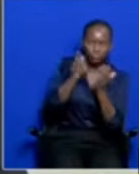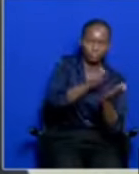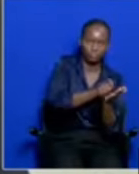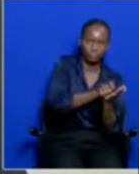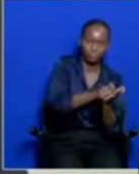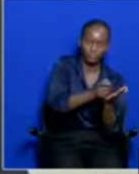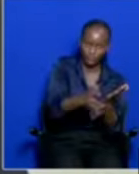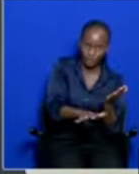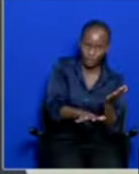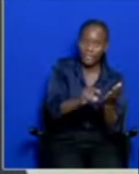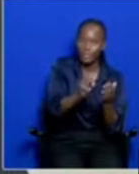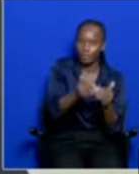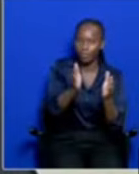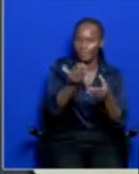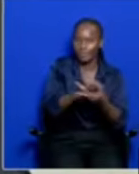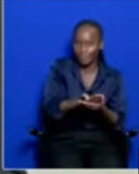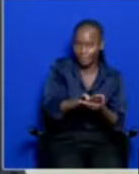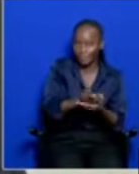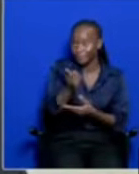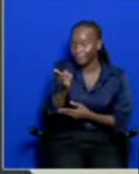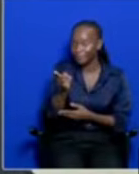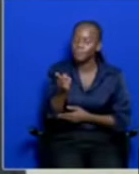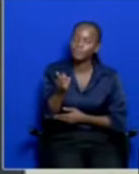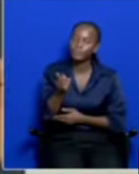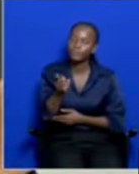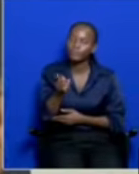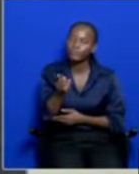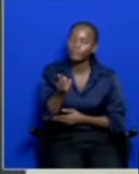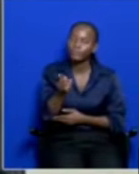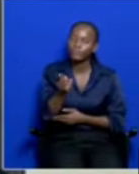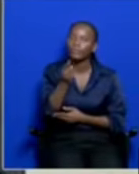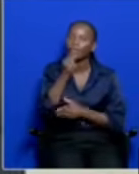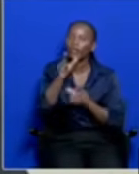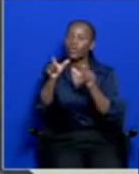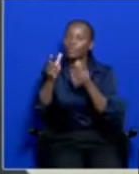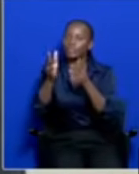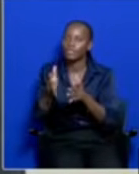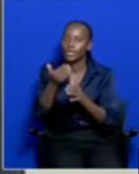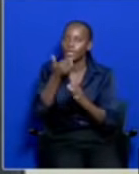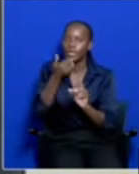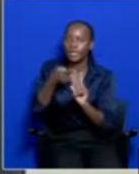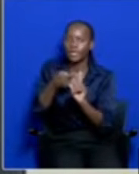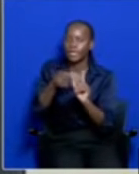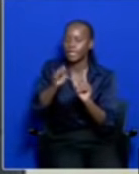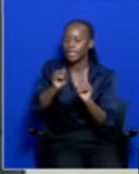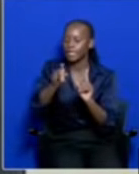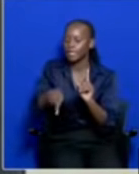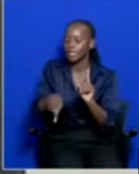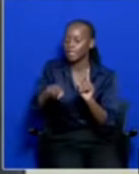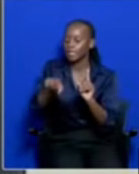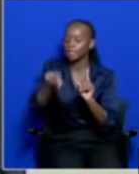himself, Commissioner Spies, filled in,